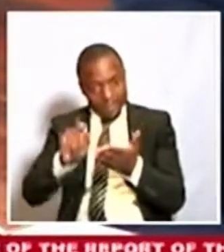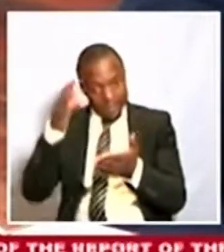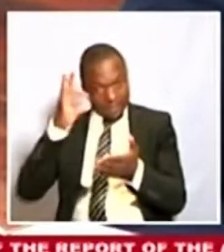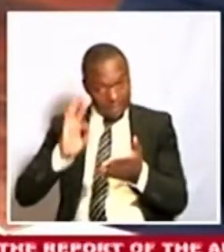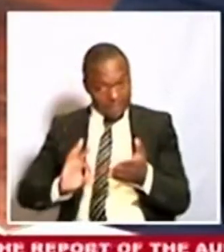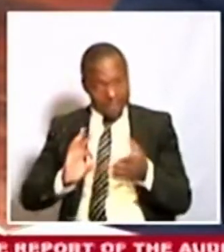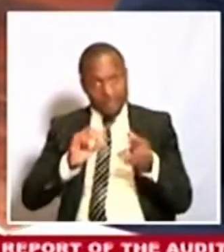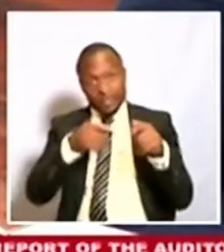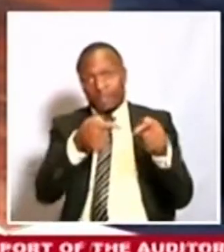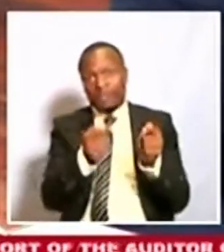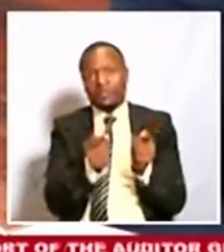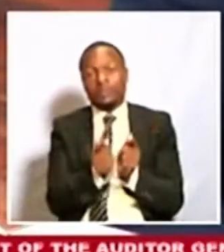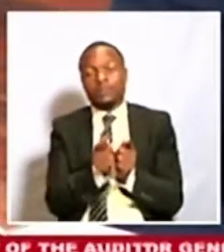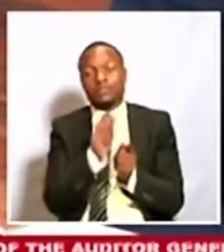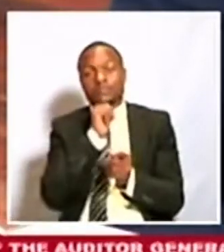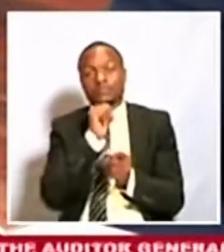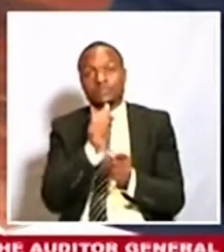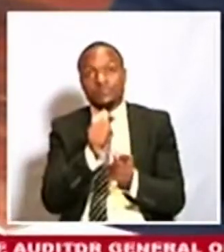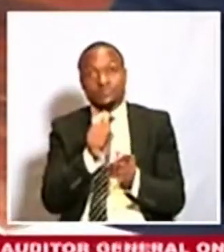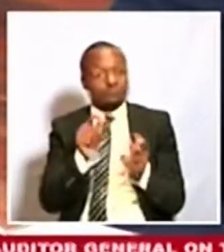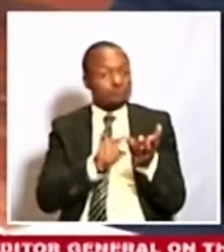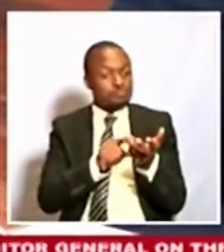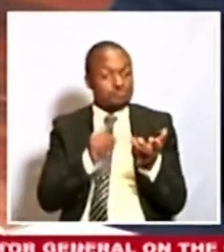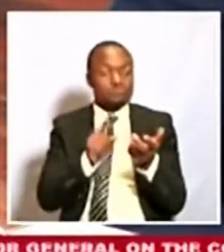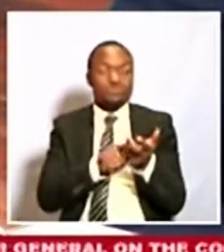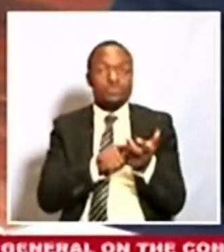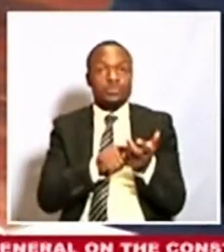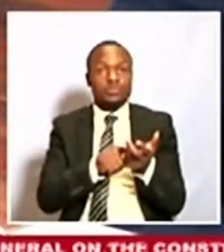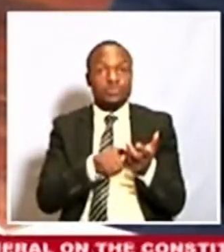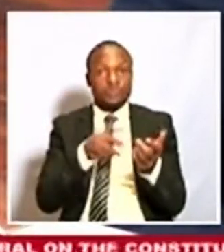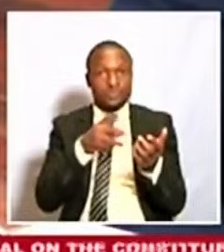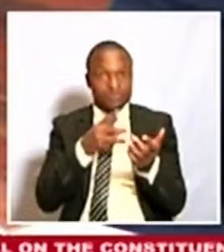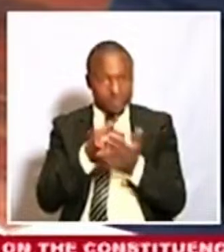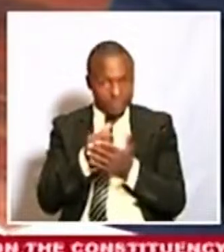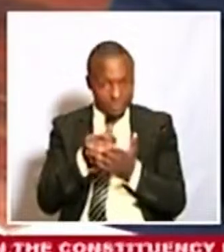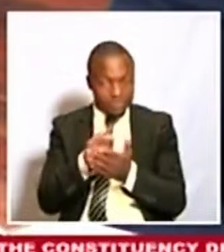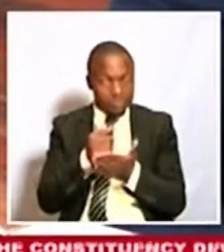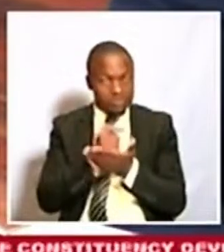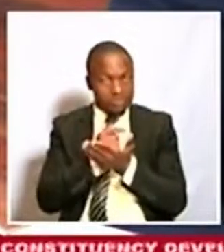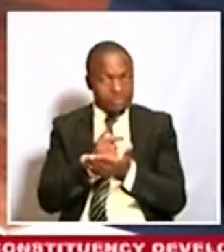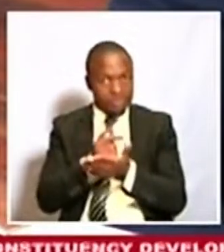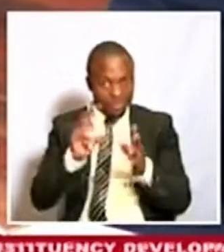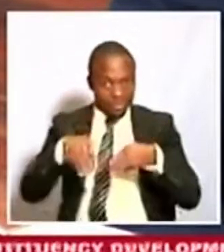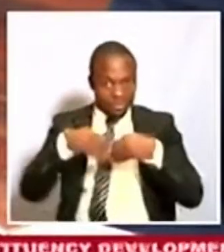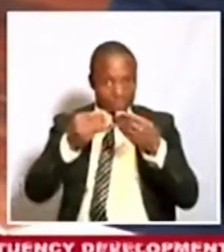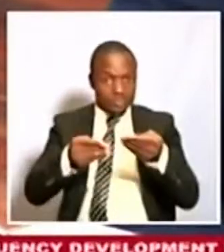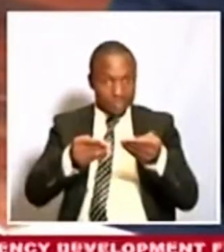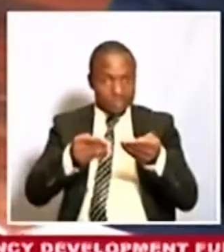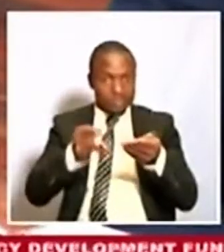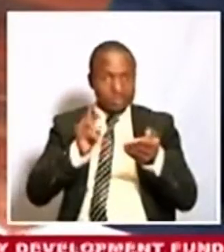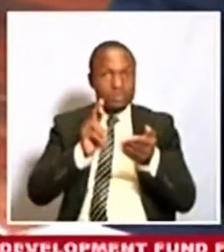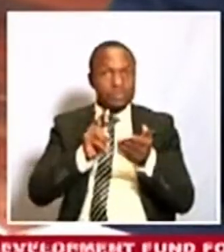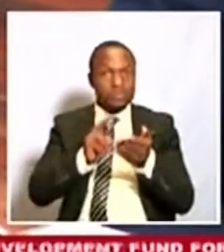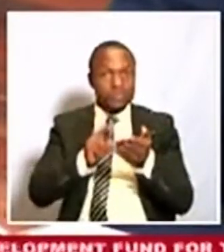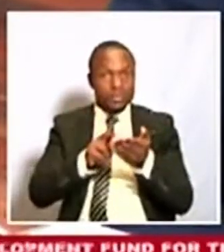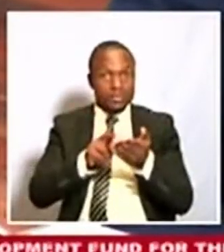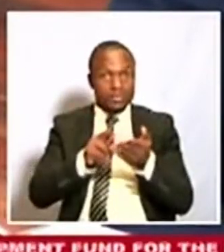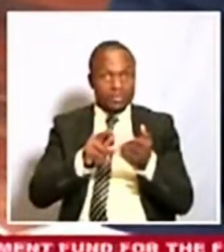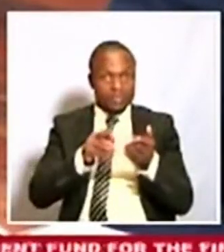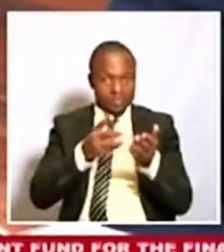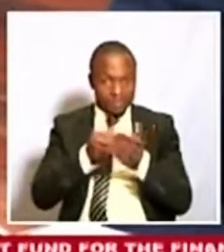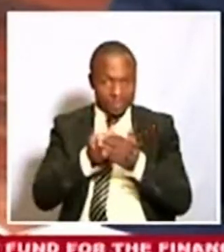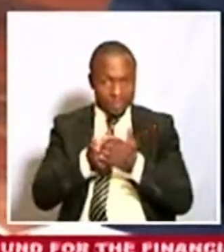have not accounted for the grant to produce expenditure records for the projects or pay back the funds.